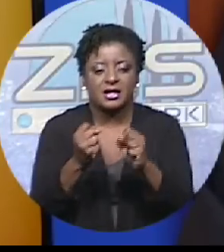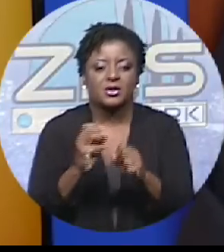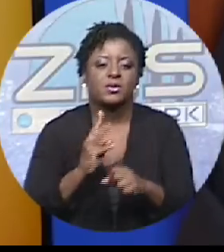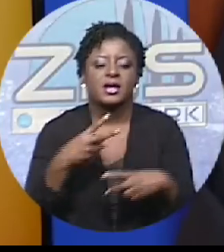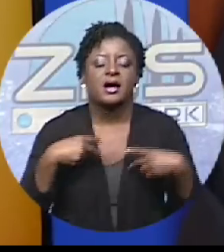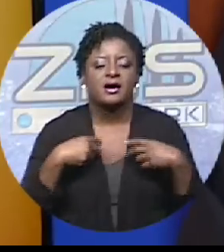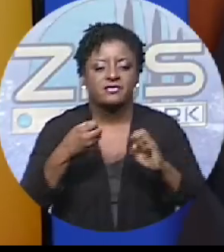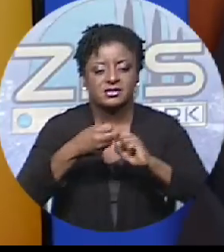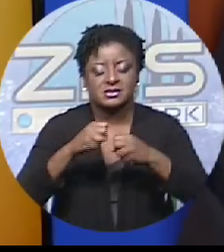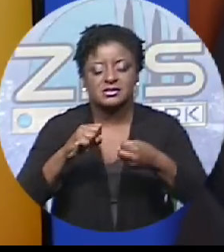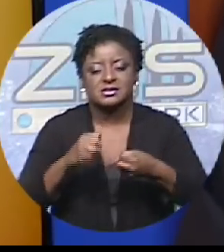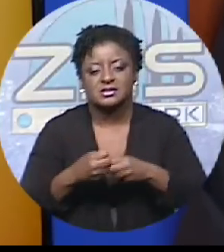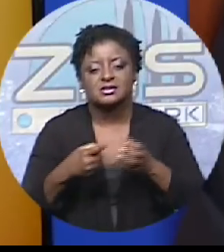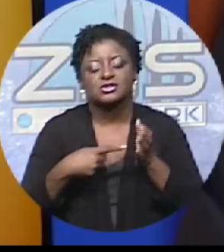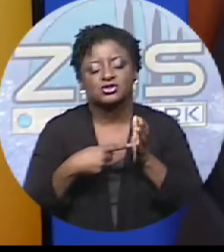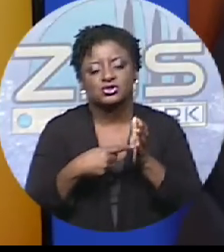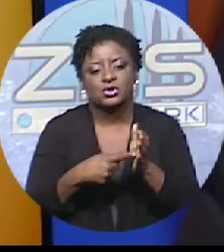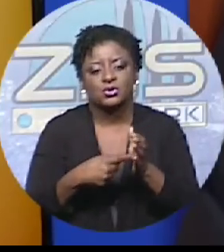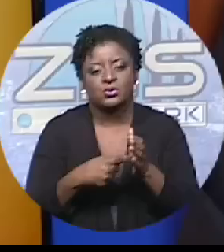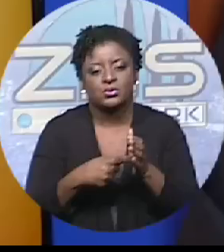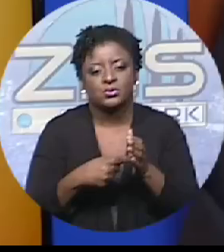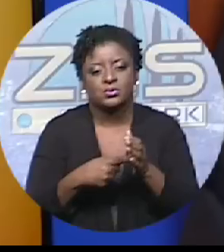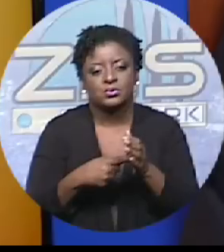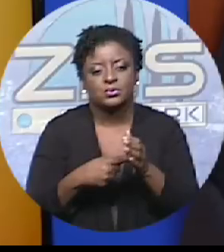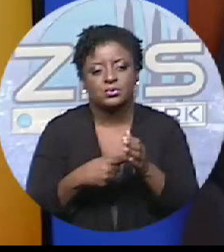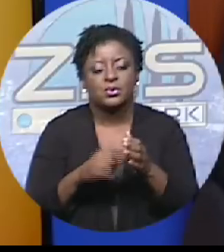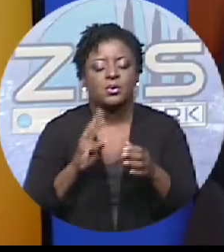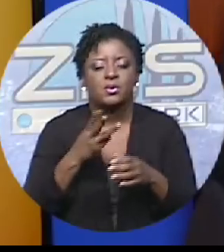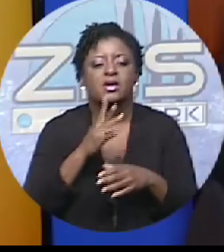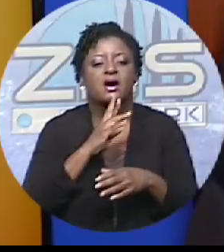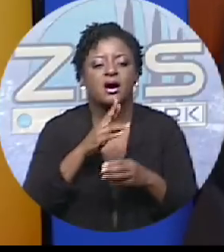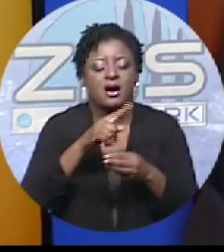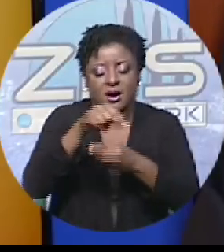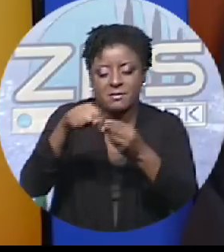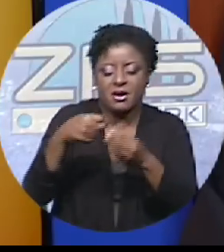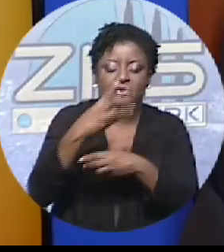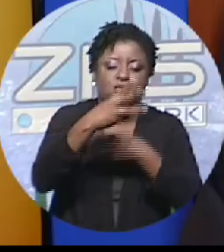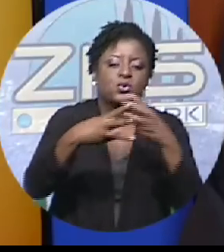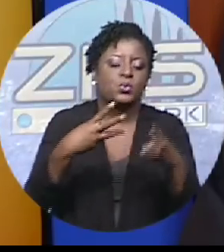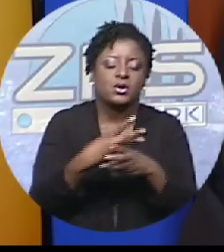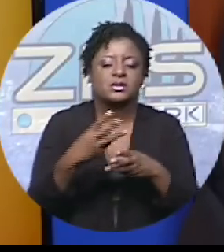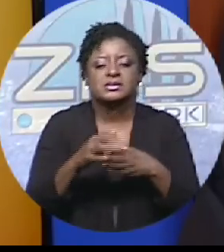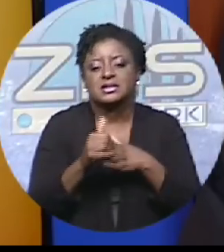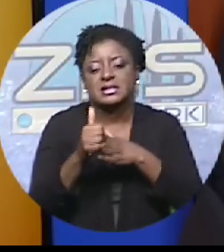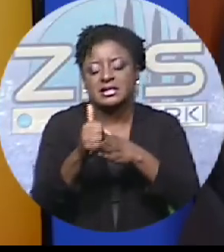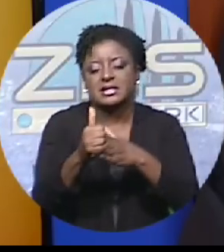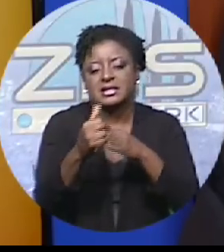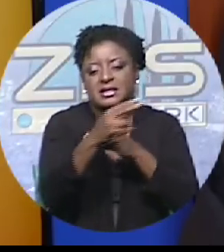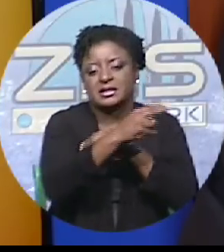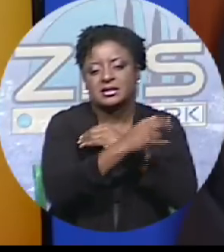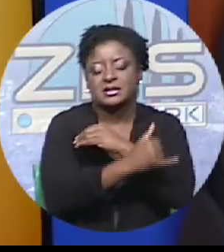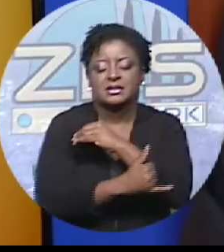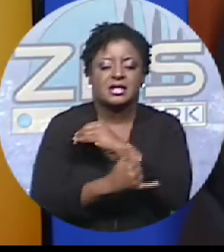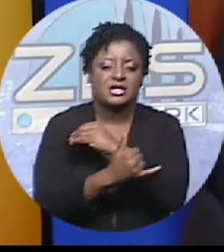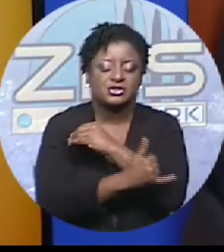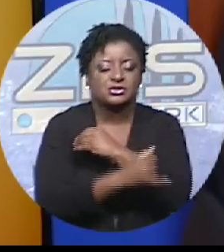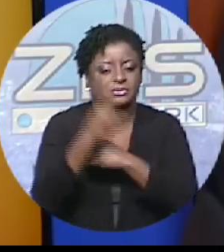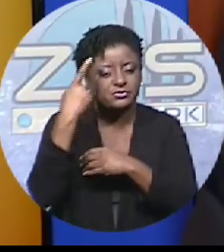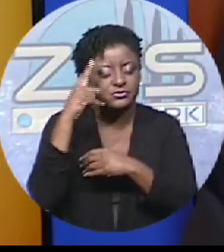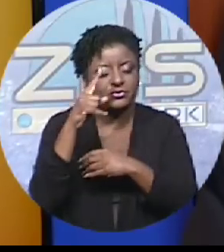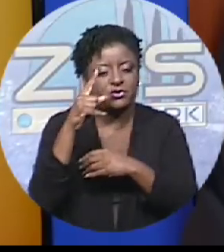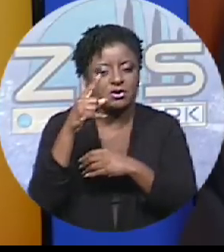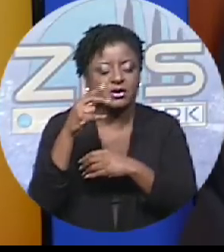show that we are among the world's leading nations for diabetes, prevalence